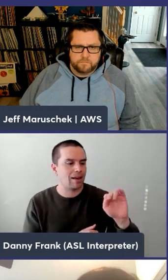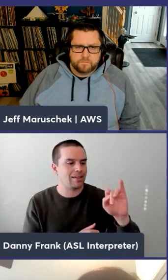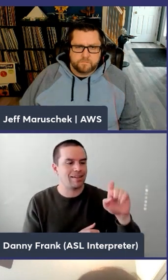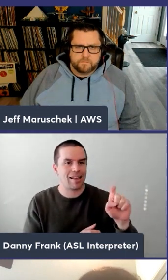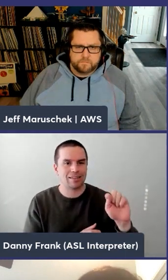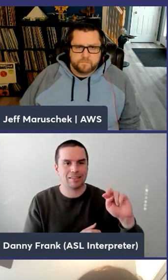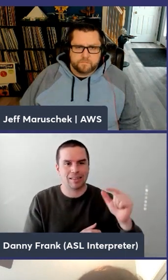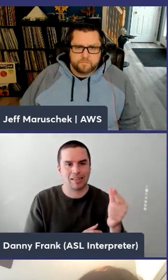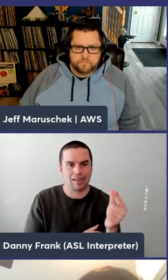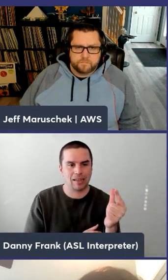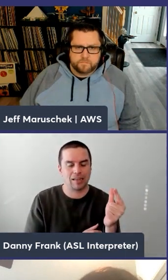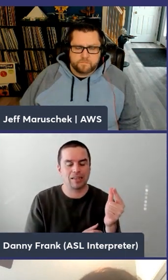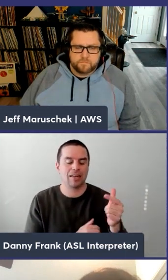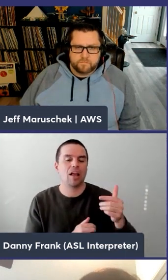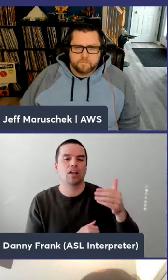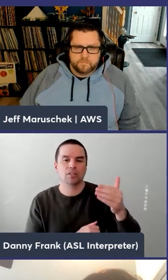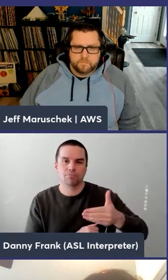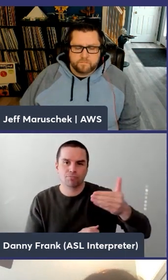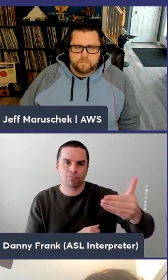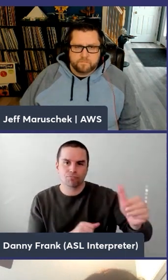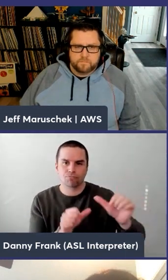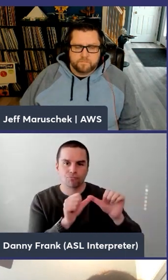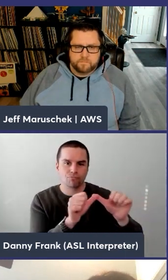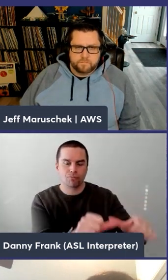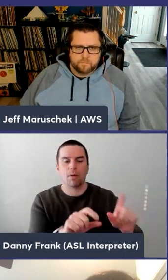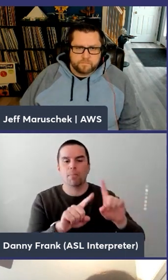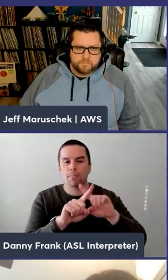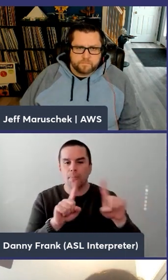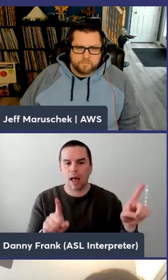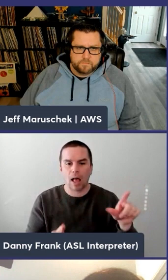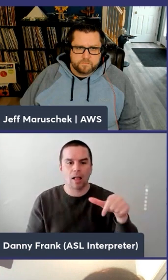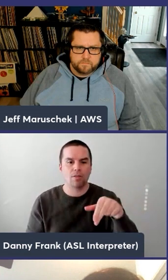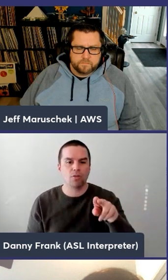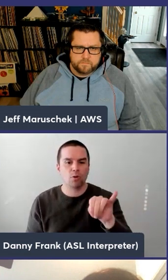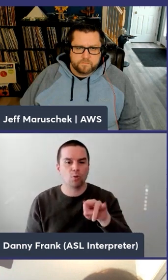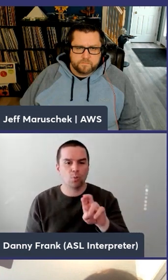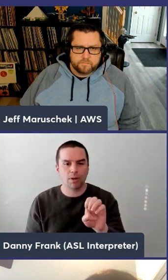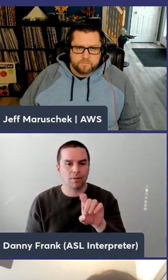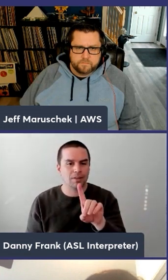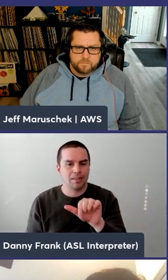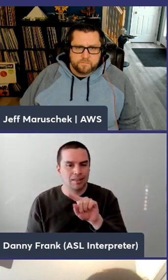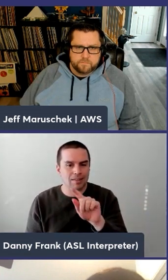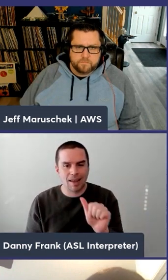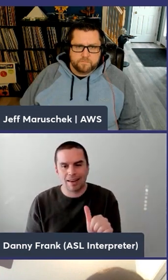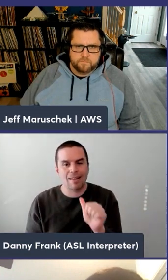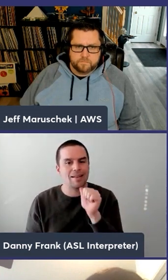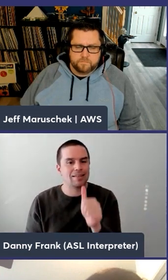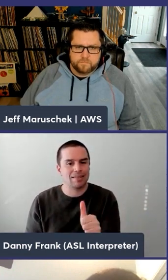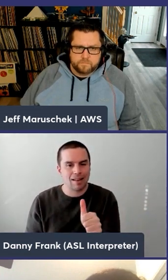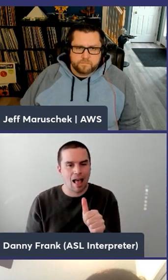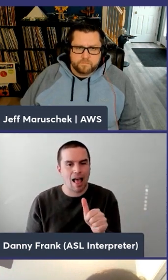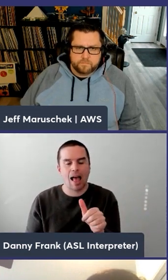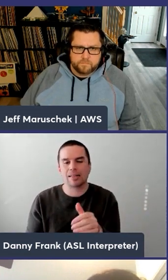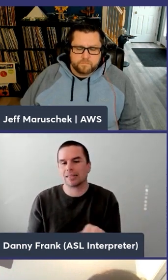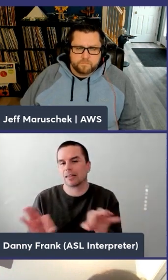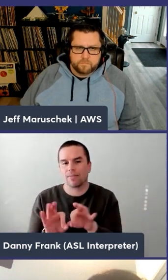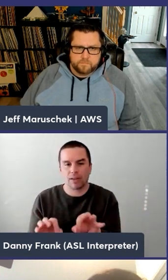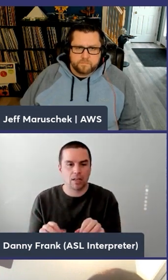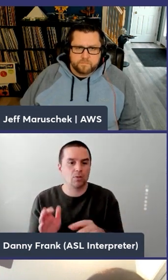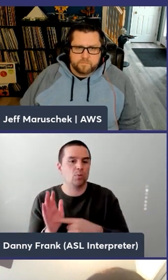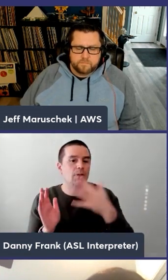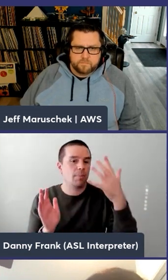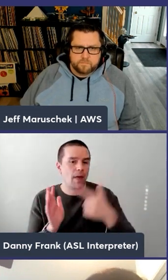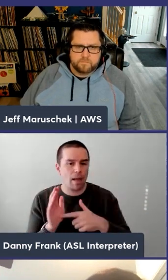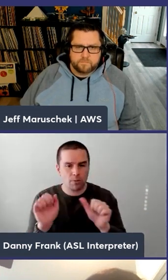rate is not significant. So sometimes customers or you can anticipate a sudden burst